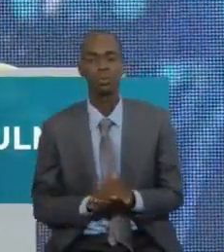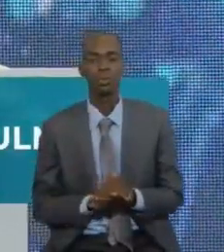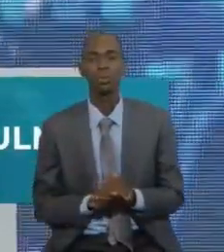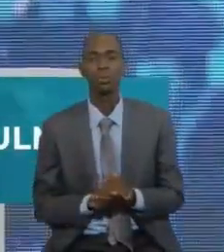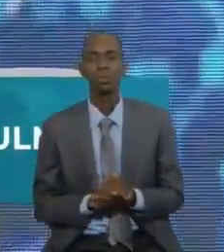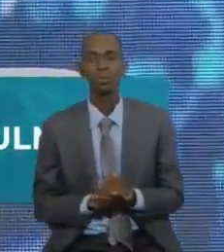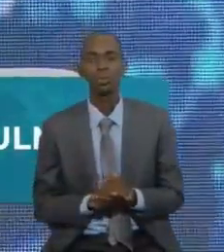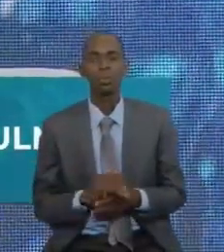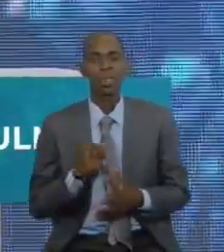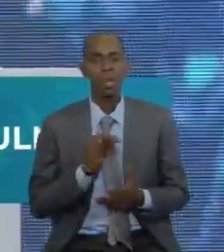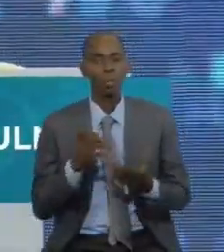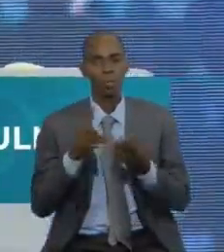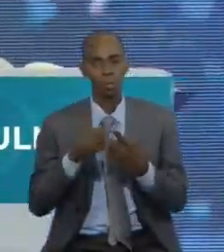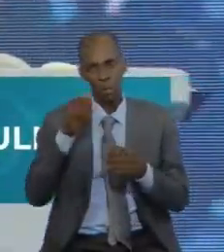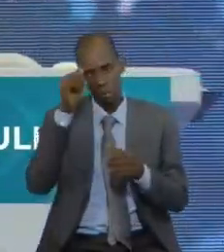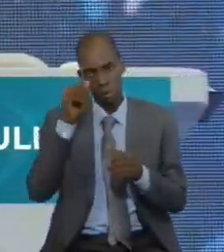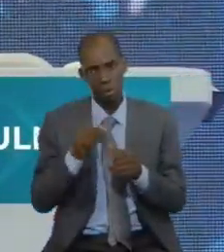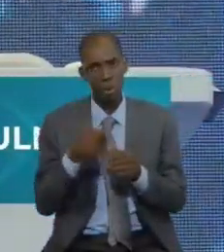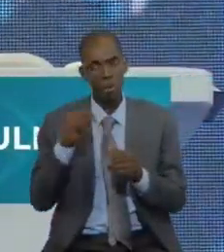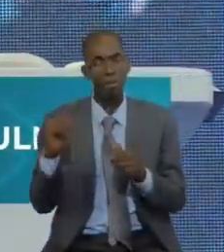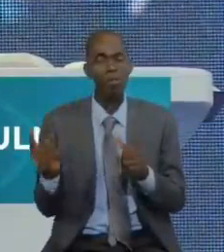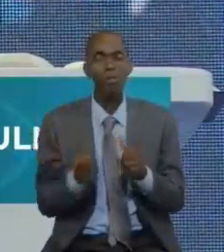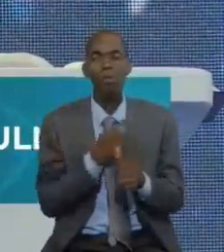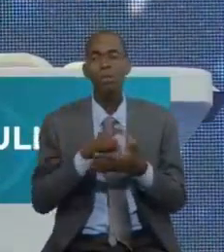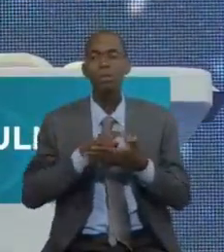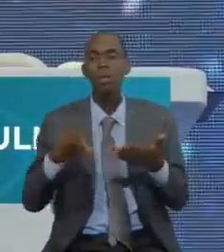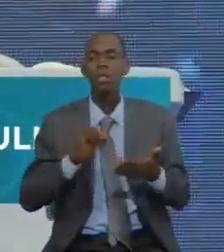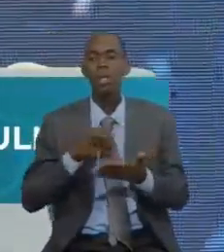I want you to remember the first verse I read to you.